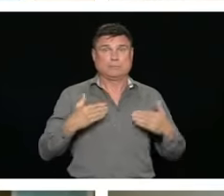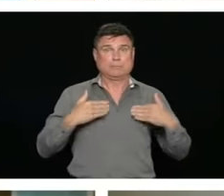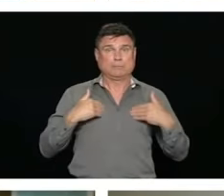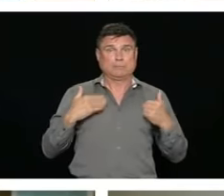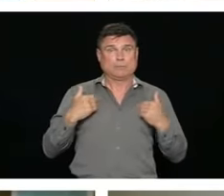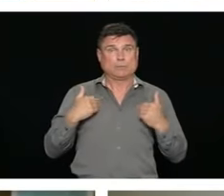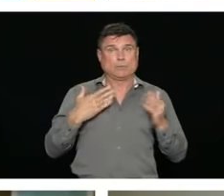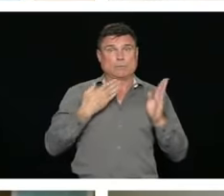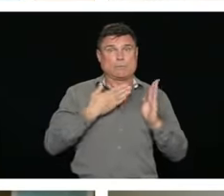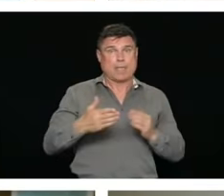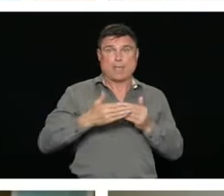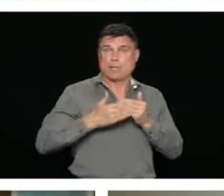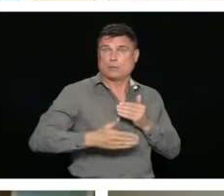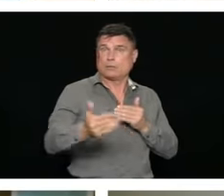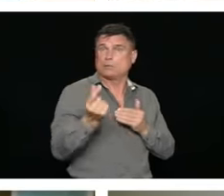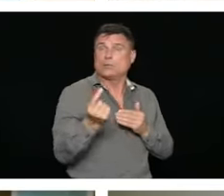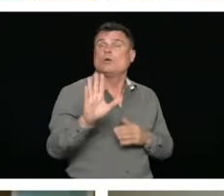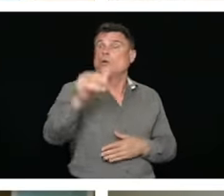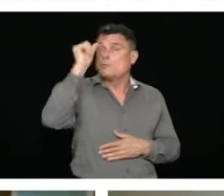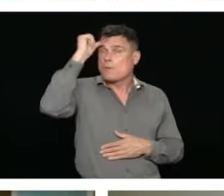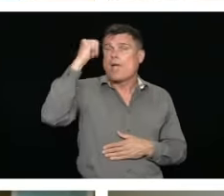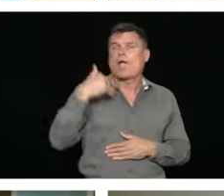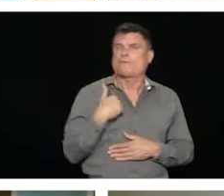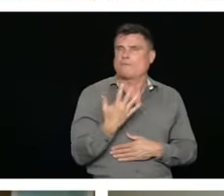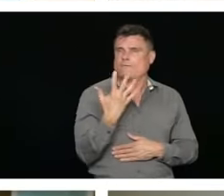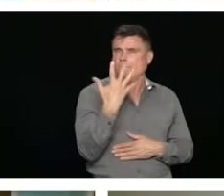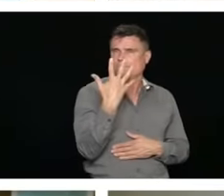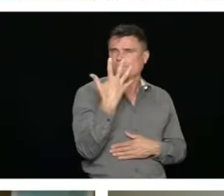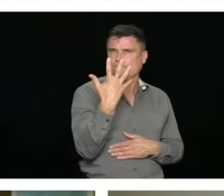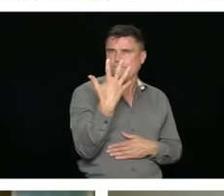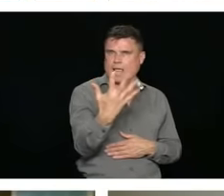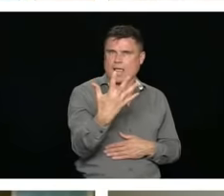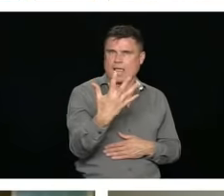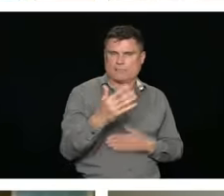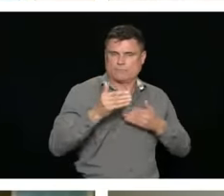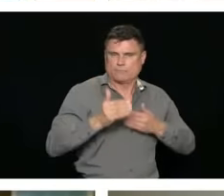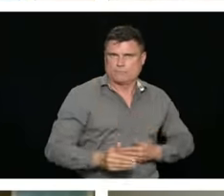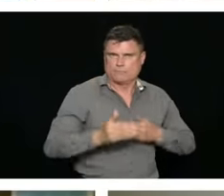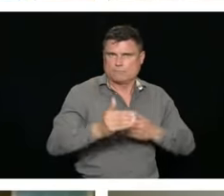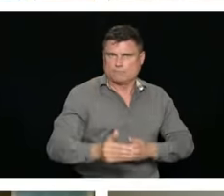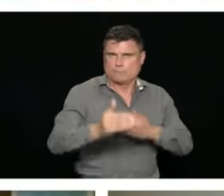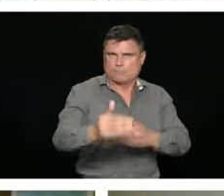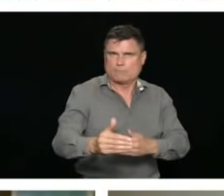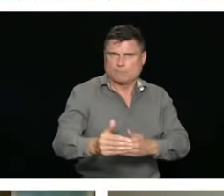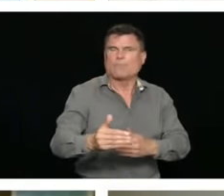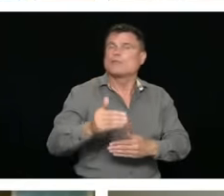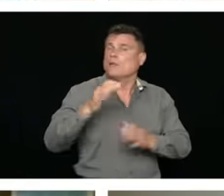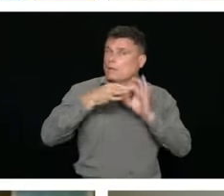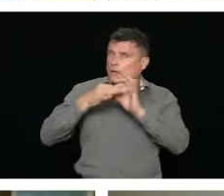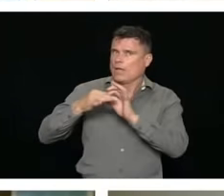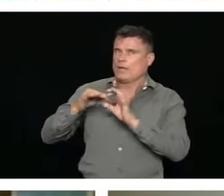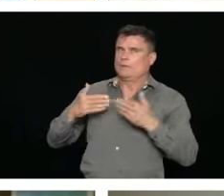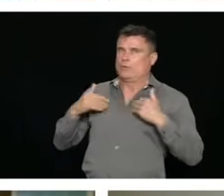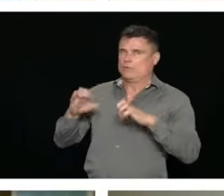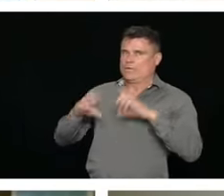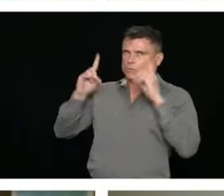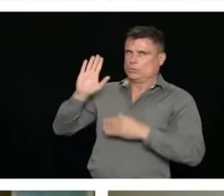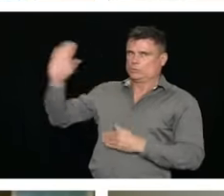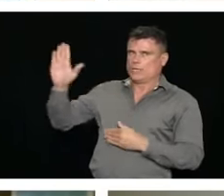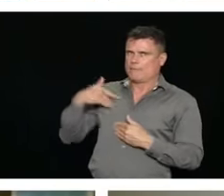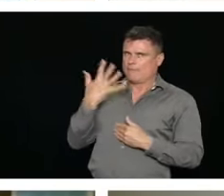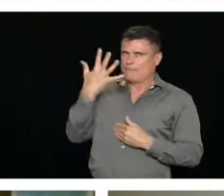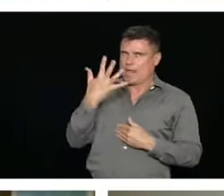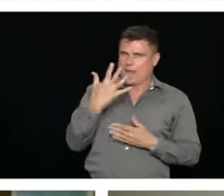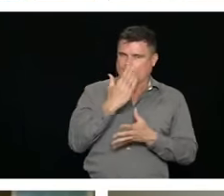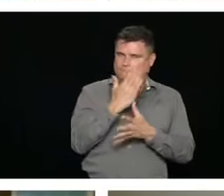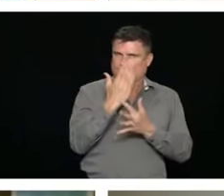those stages. To the minister's point, it's going to be like a dial that we're going to have to, move up, turn up and turn down as these